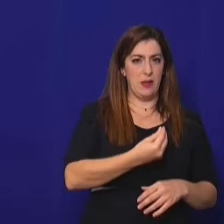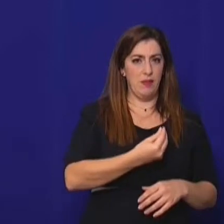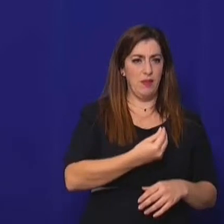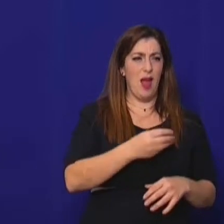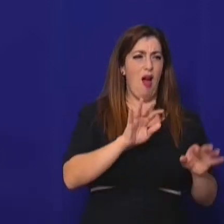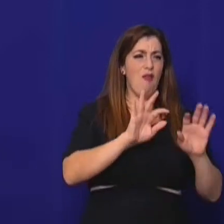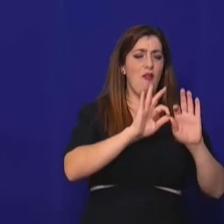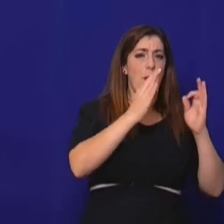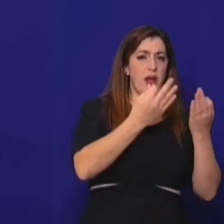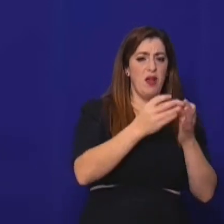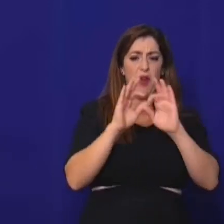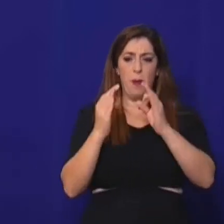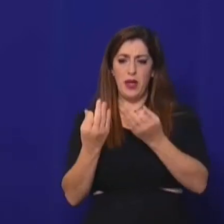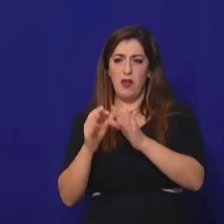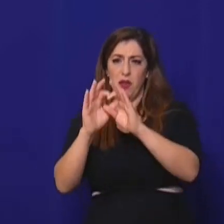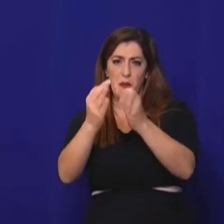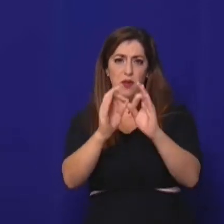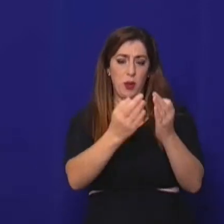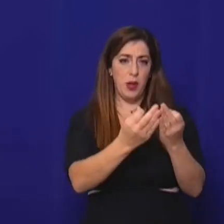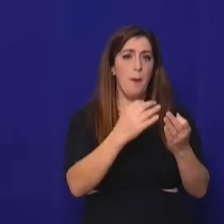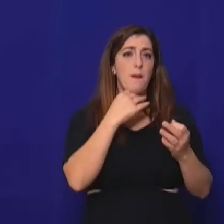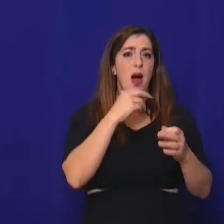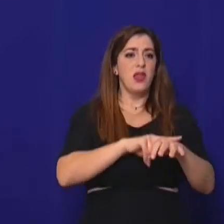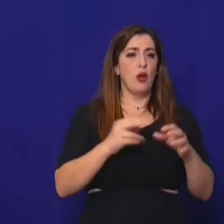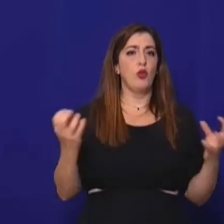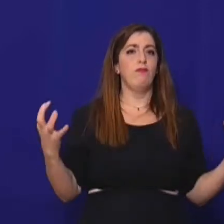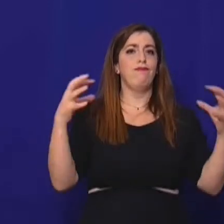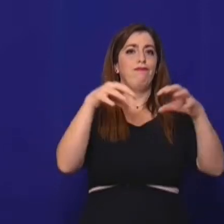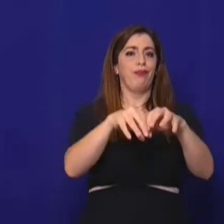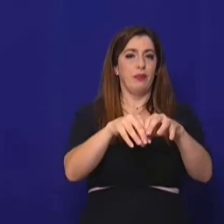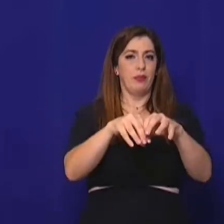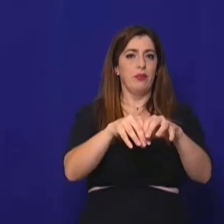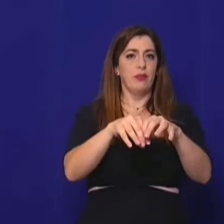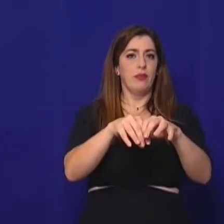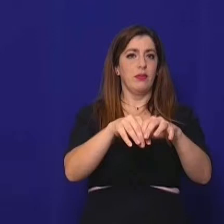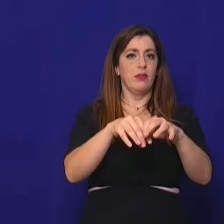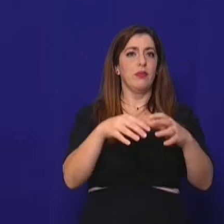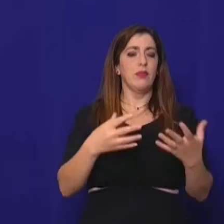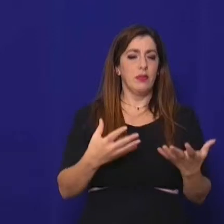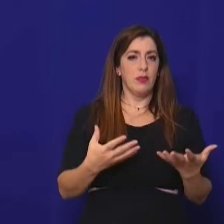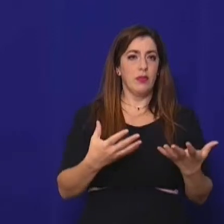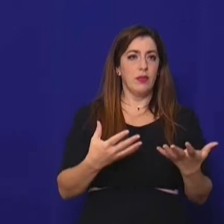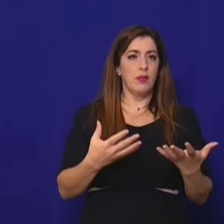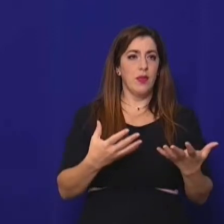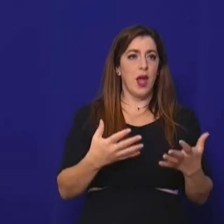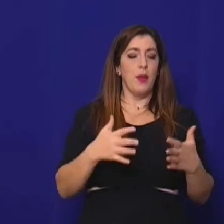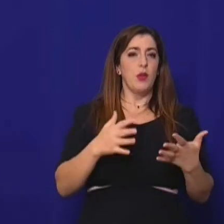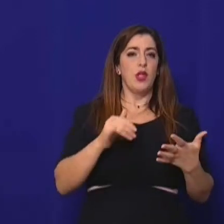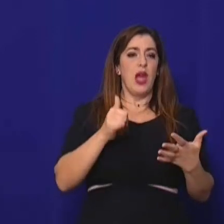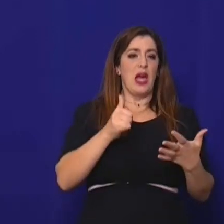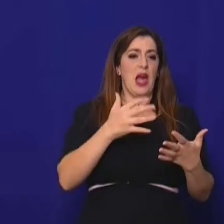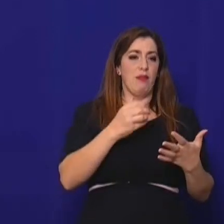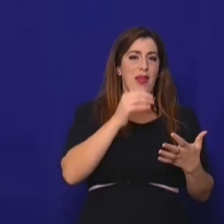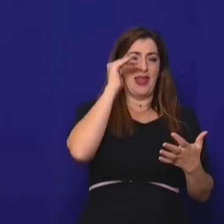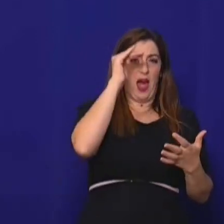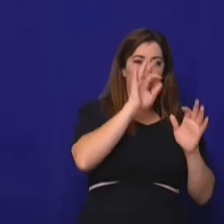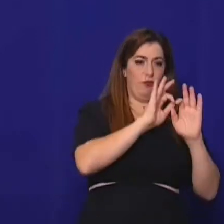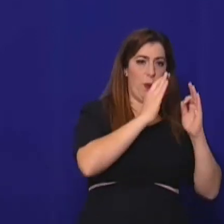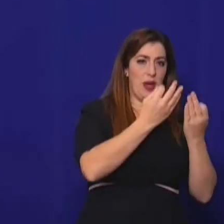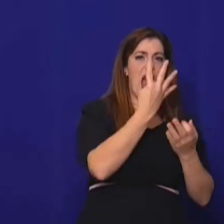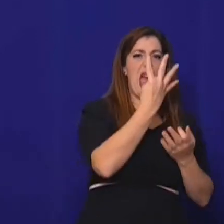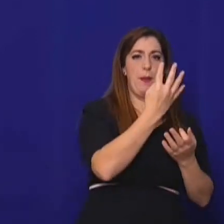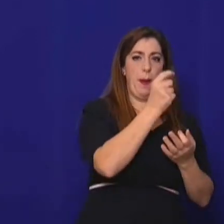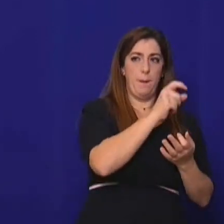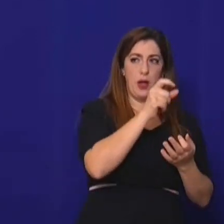jistawx jitħaltu ma' xulxin, jiġifieri il-household, jekk hemm familja terba, ma jistawx jitħaltu ma' oħrajn biex tkun ċara. U